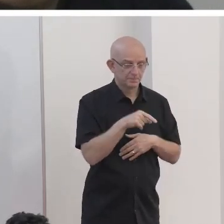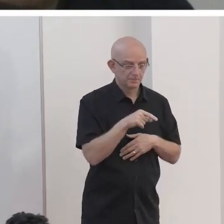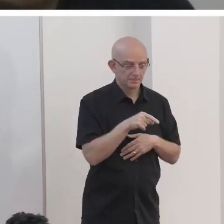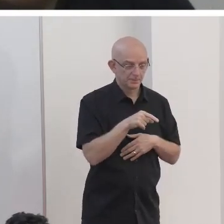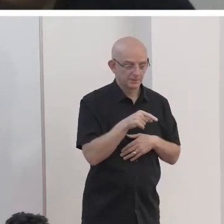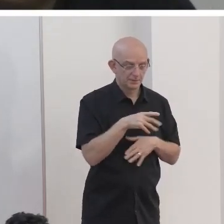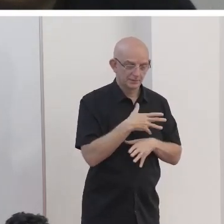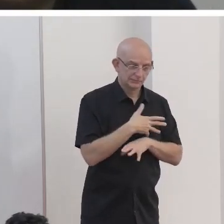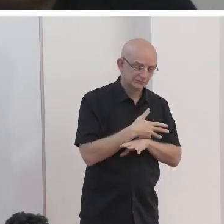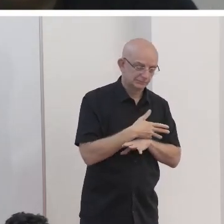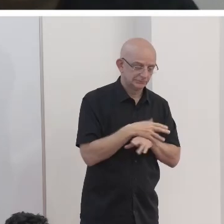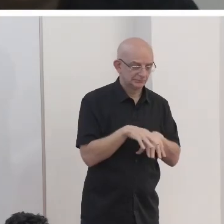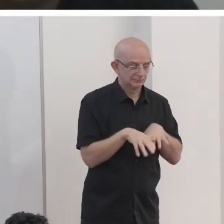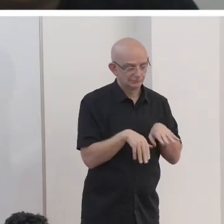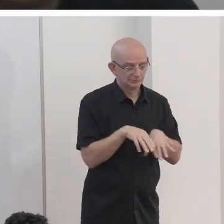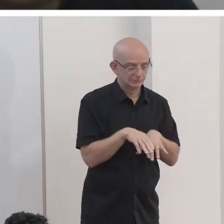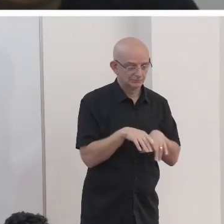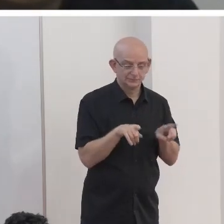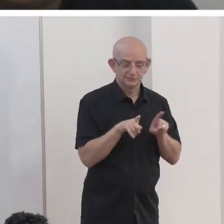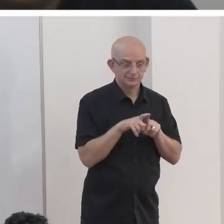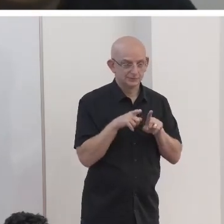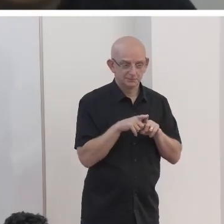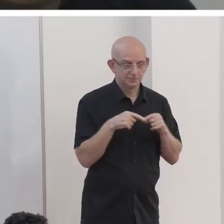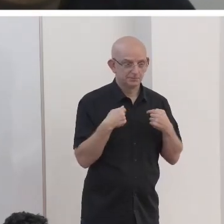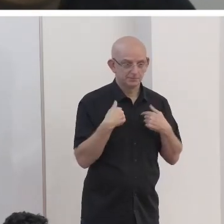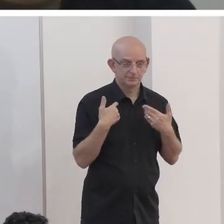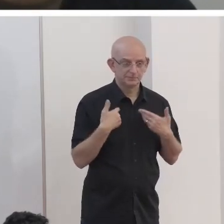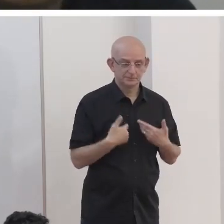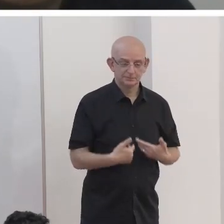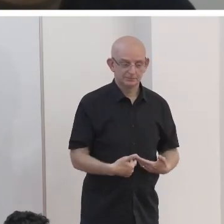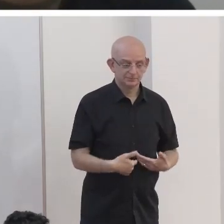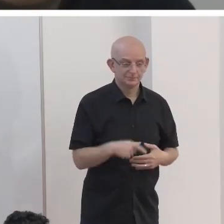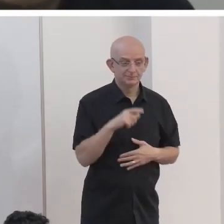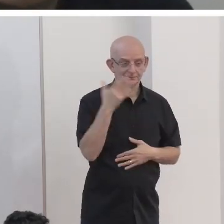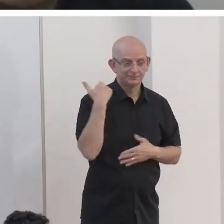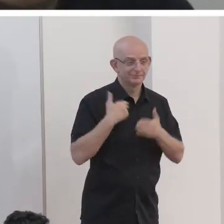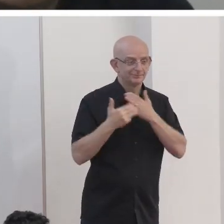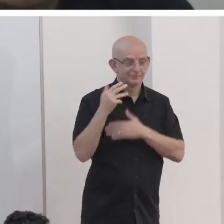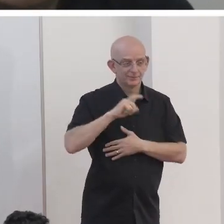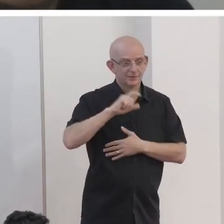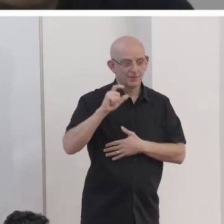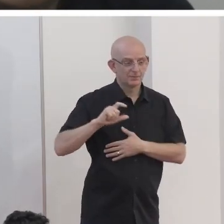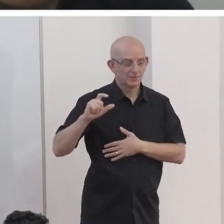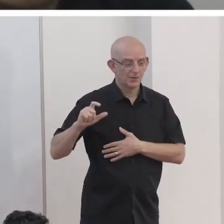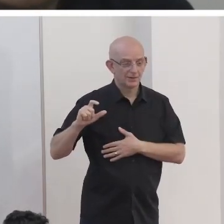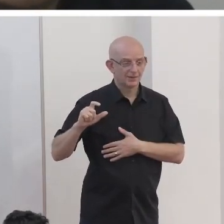one speechless woman with disability who was begging on the